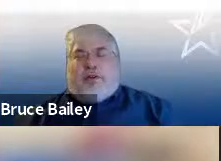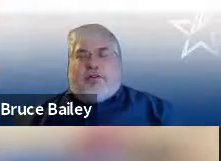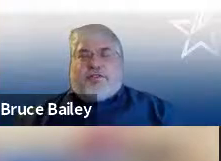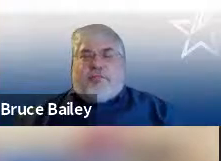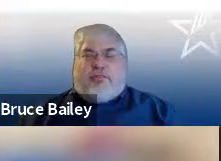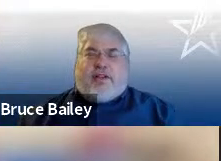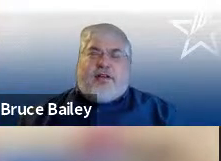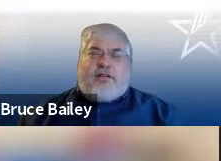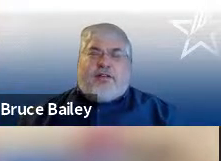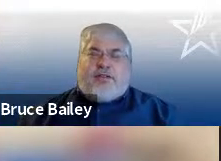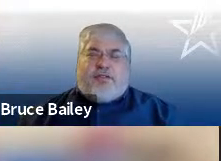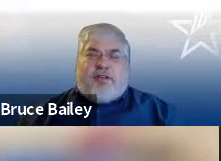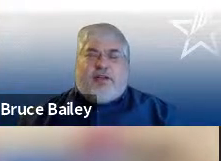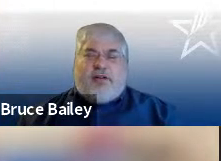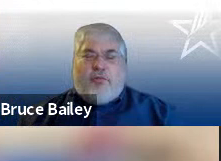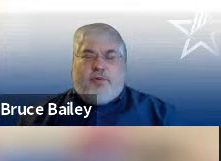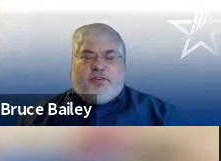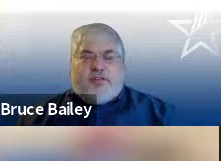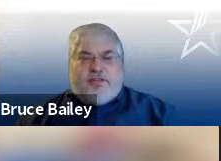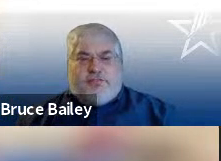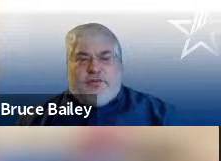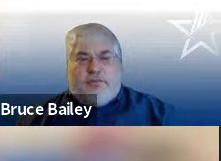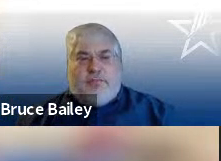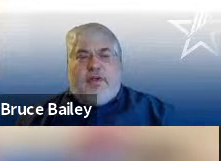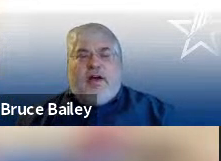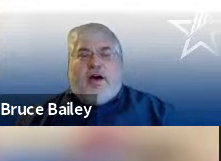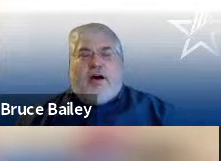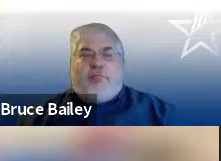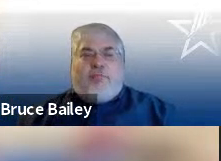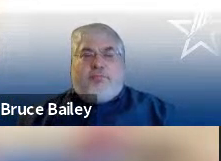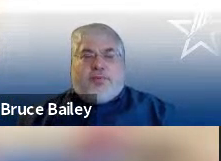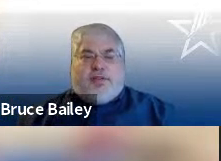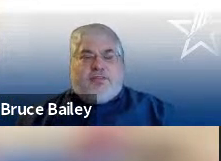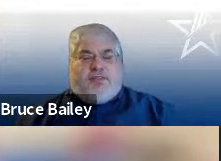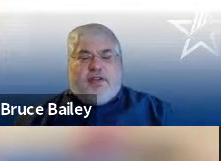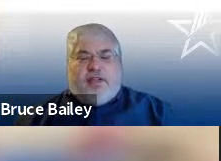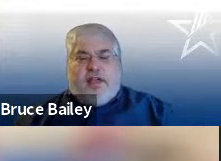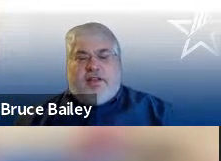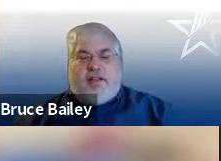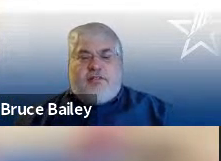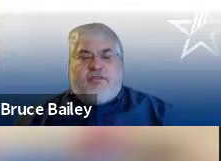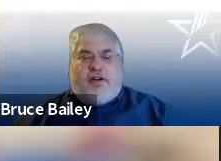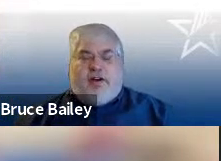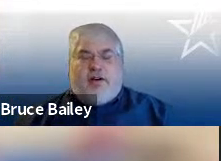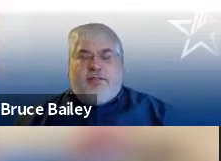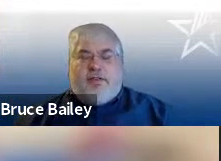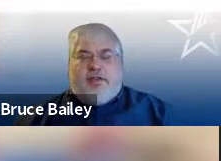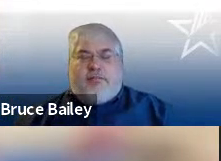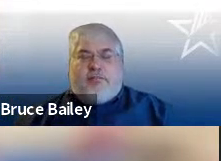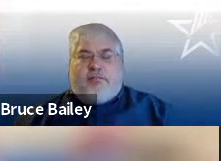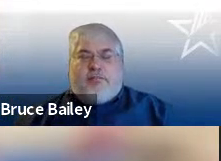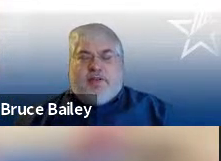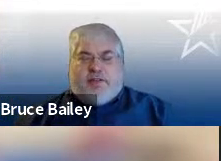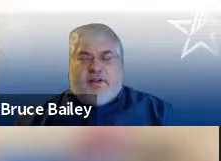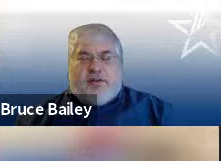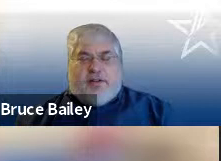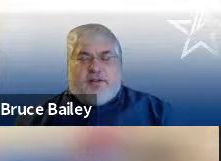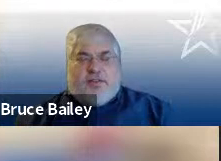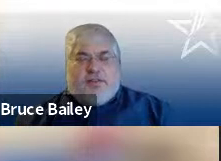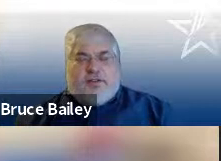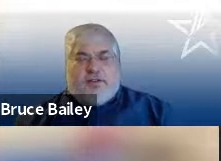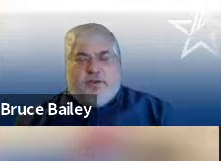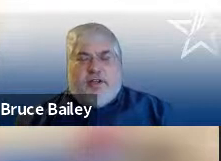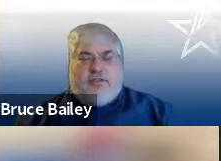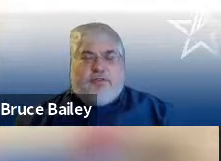We're going to go jump right down into the open discussion forum. Please, again, if be clear